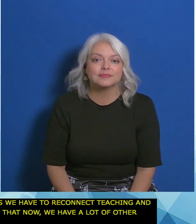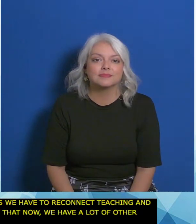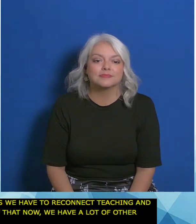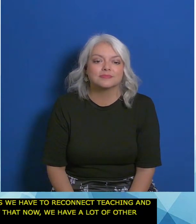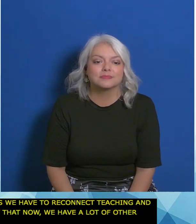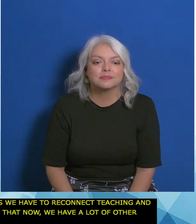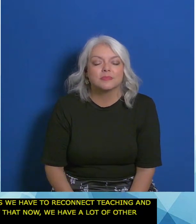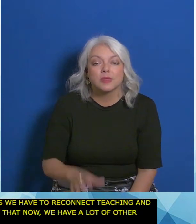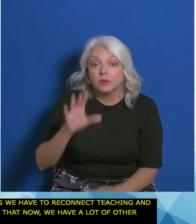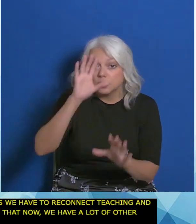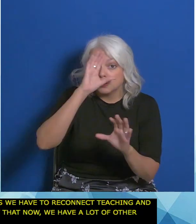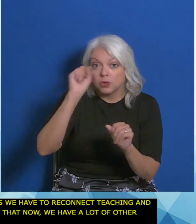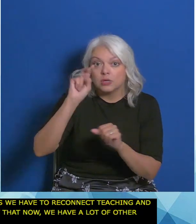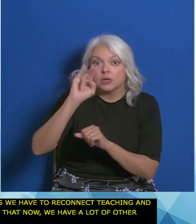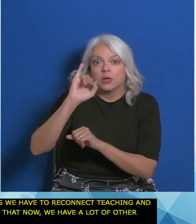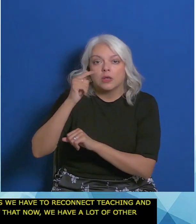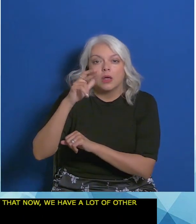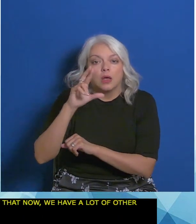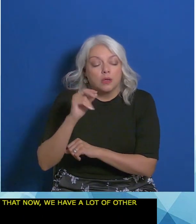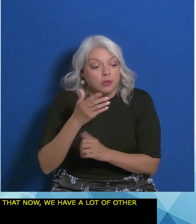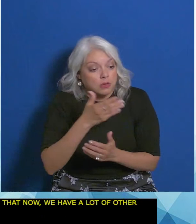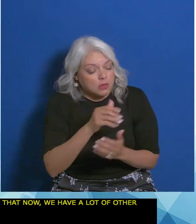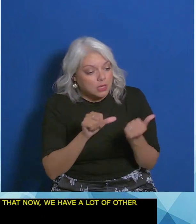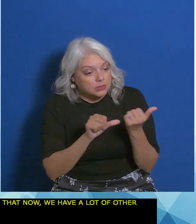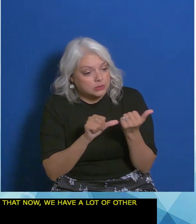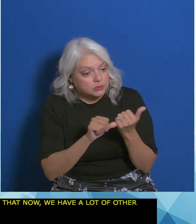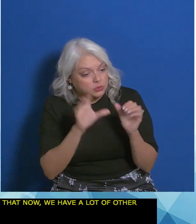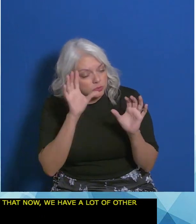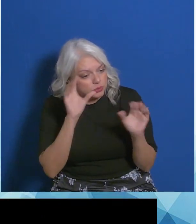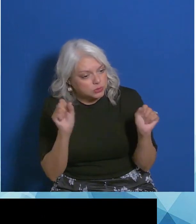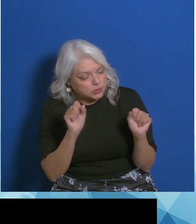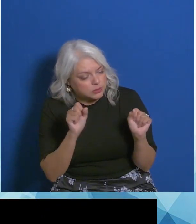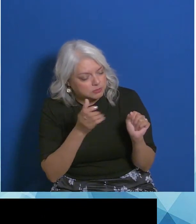Are there any questions for Assistant Superintendent Martin?